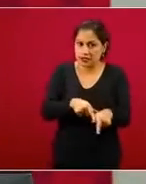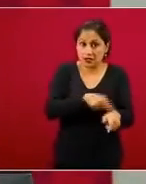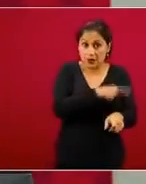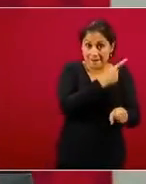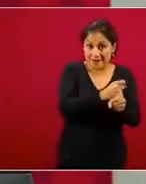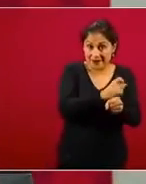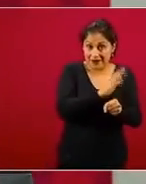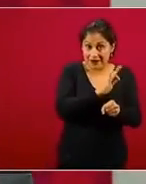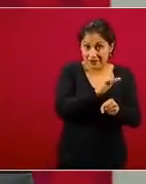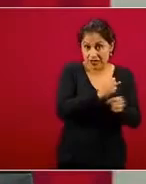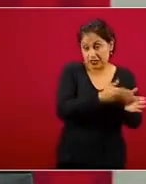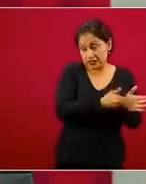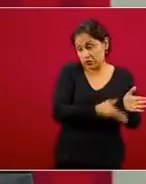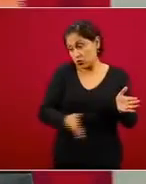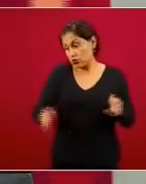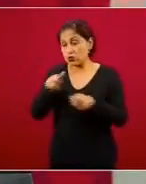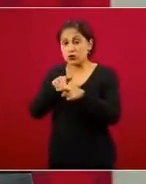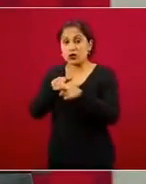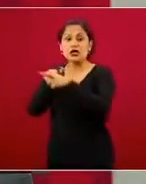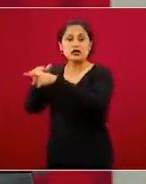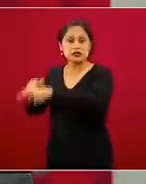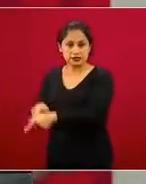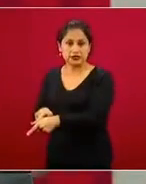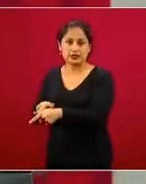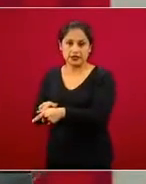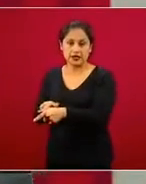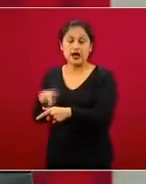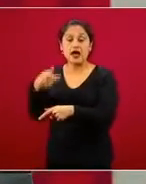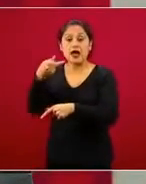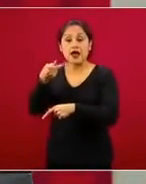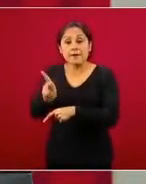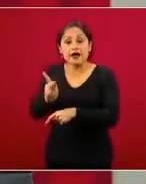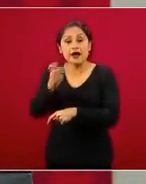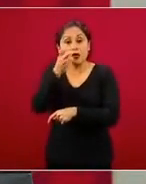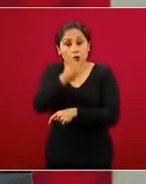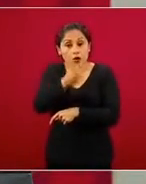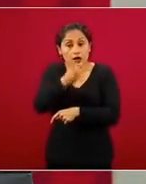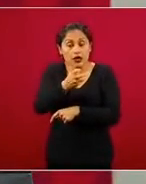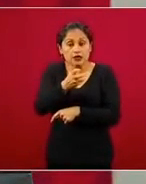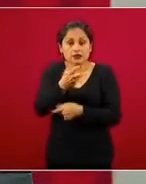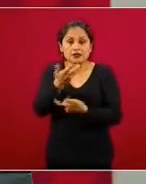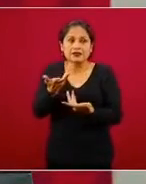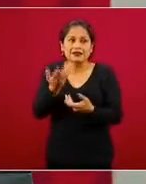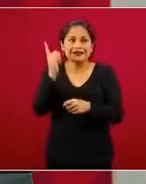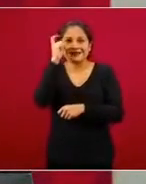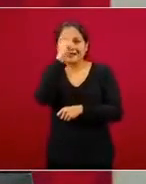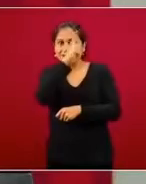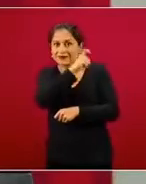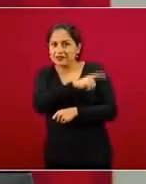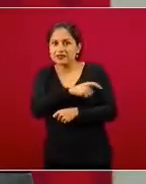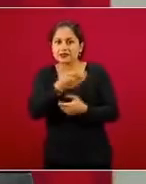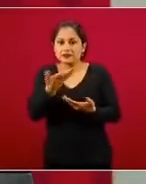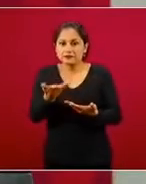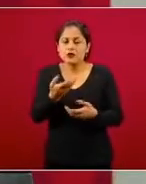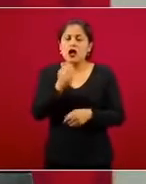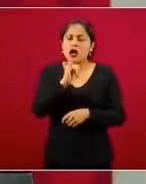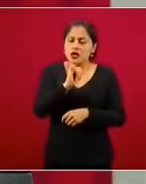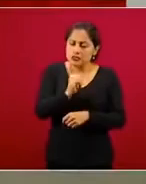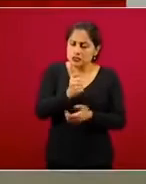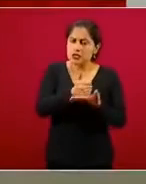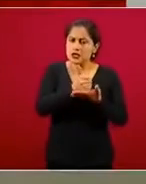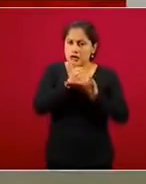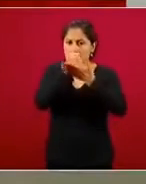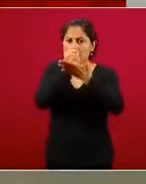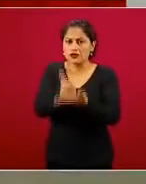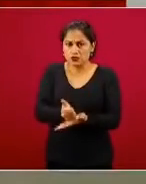So this is what we usually call massive mitigation measures. Now, does the fact that we adopted massive mitigation measures